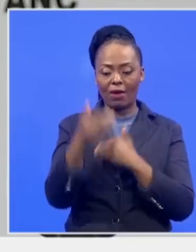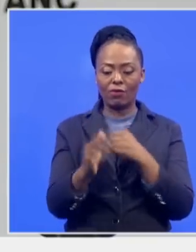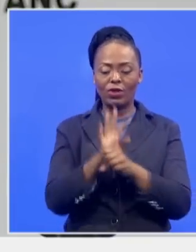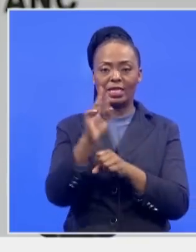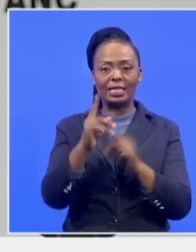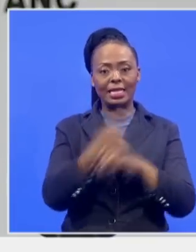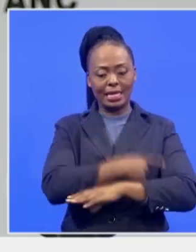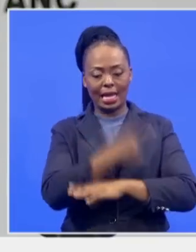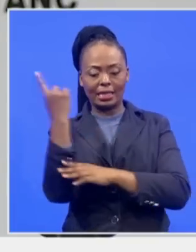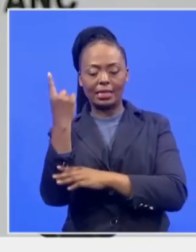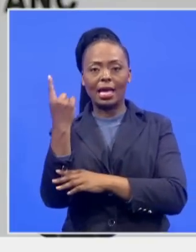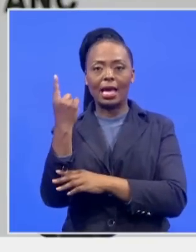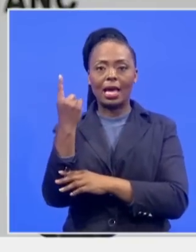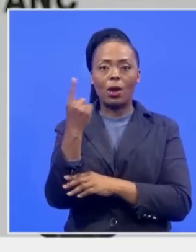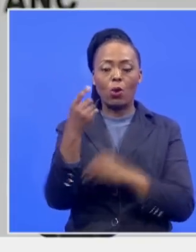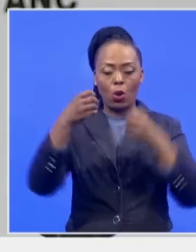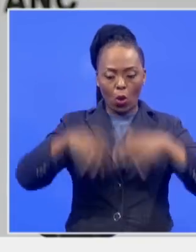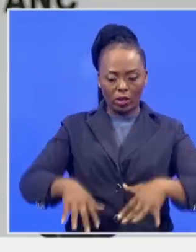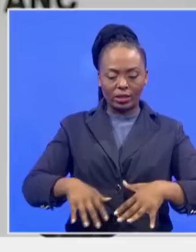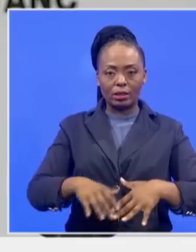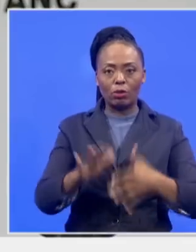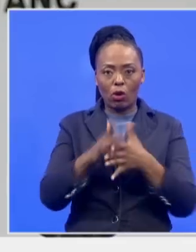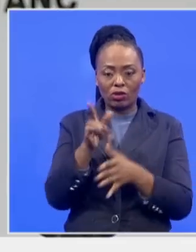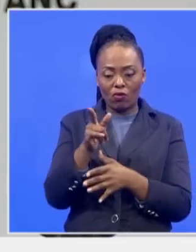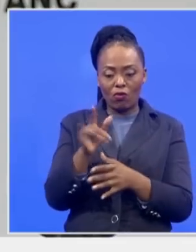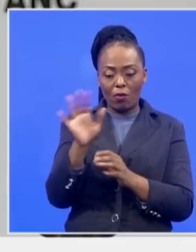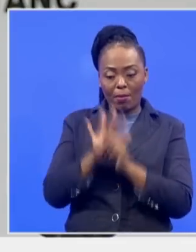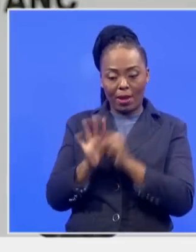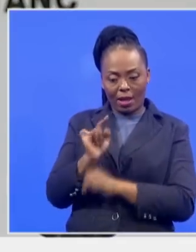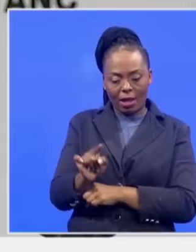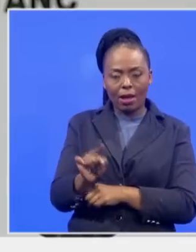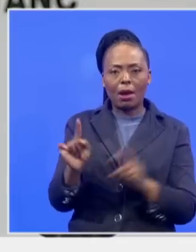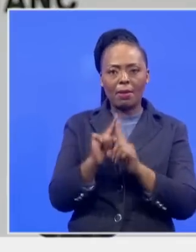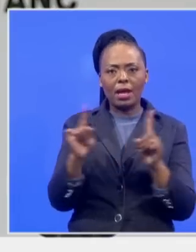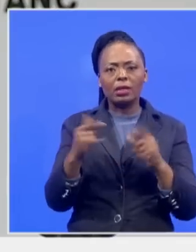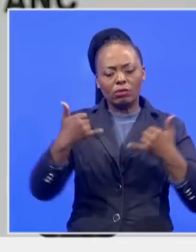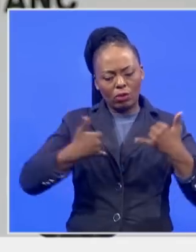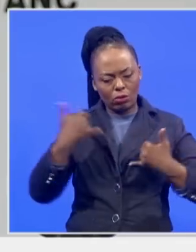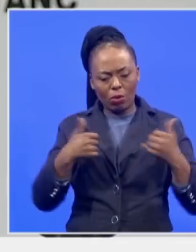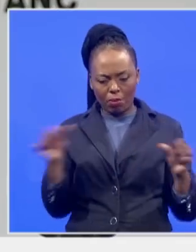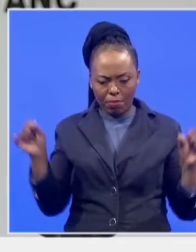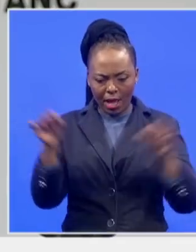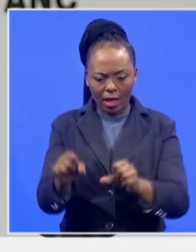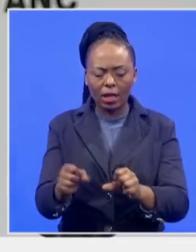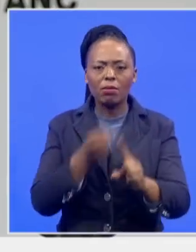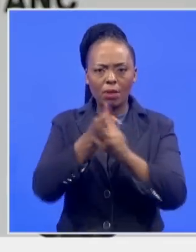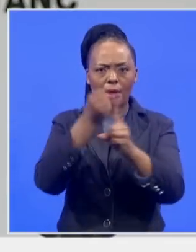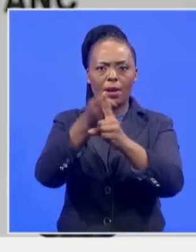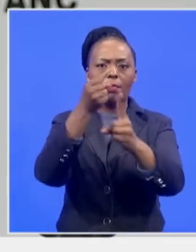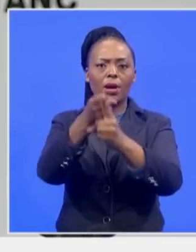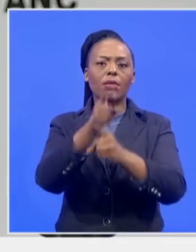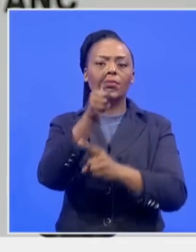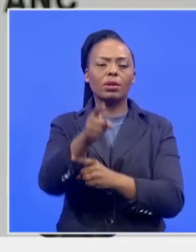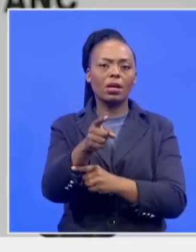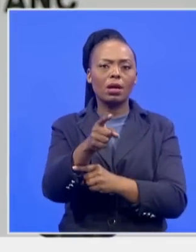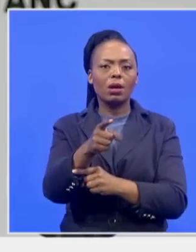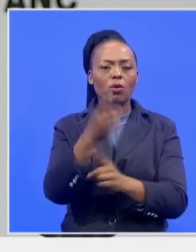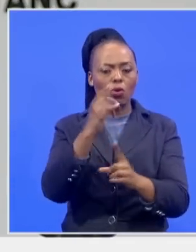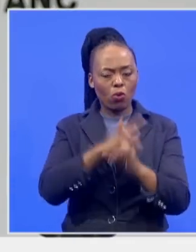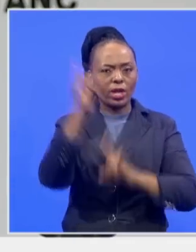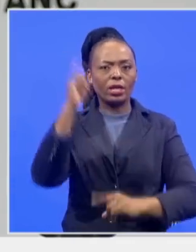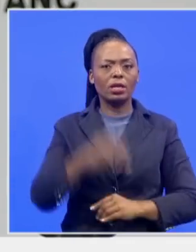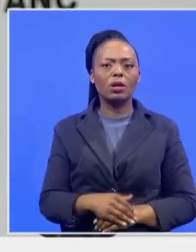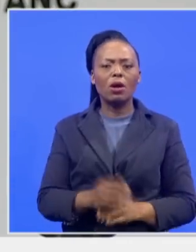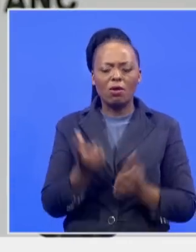anarchy, we will endure and go back to the people and fight to win. This is what we did in Mkonto.